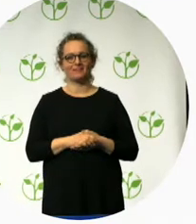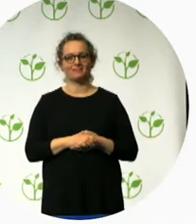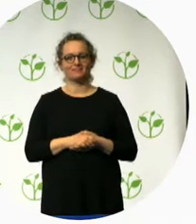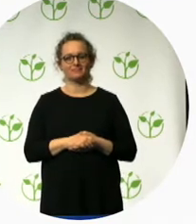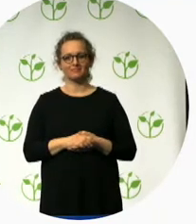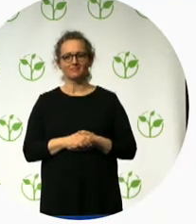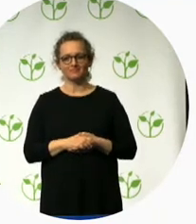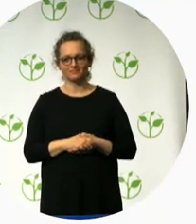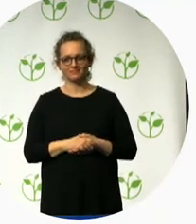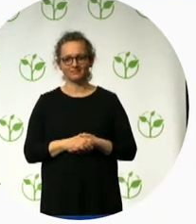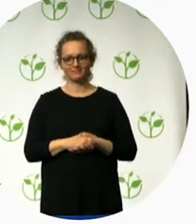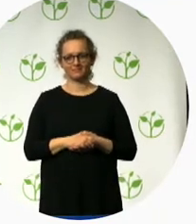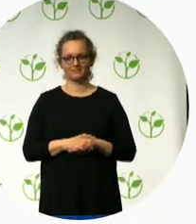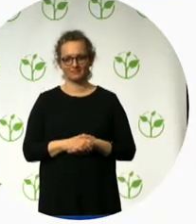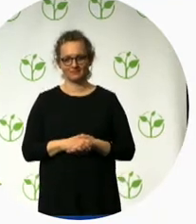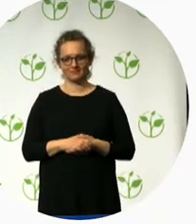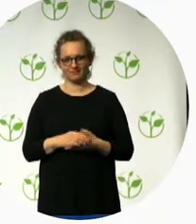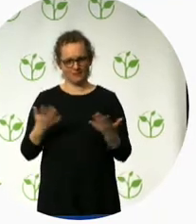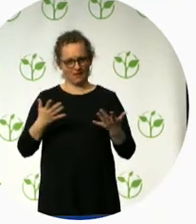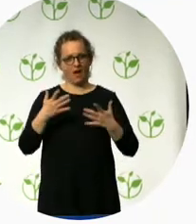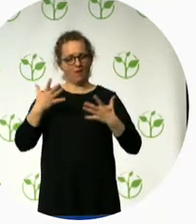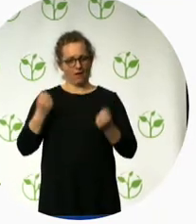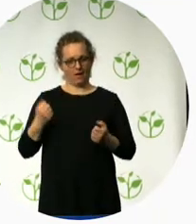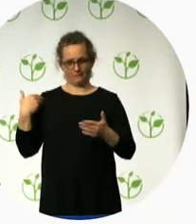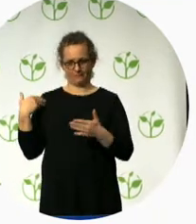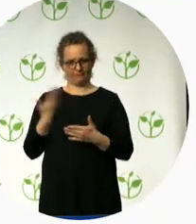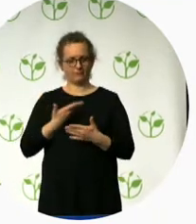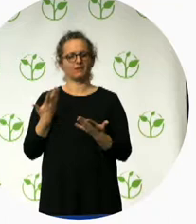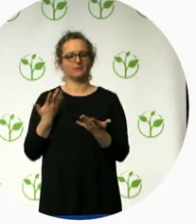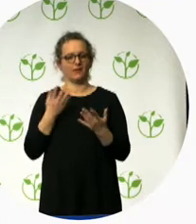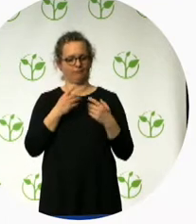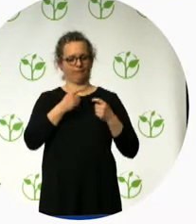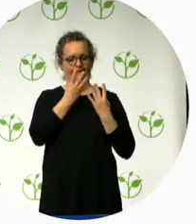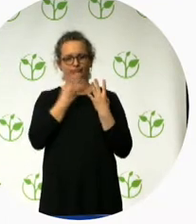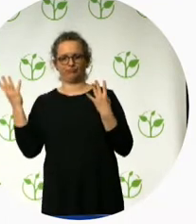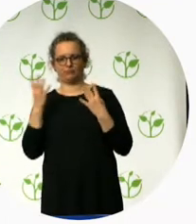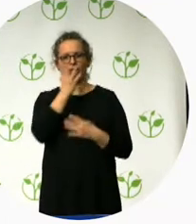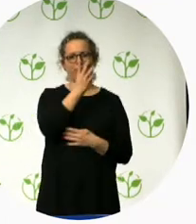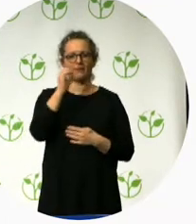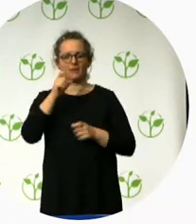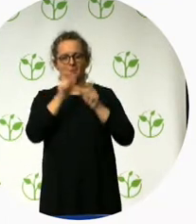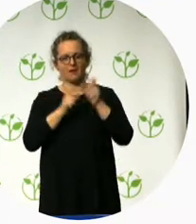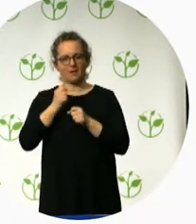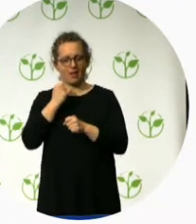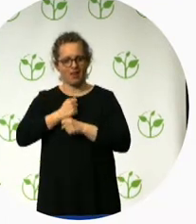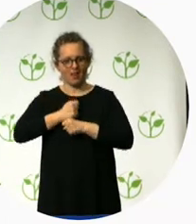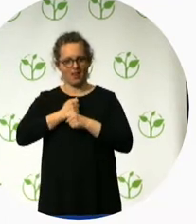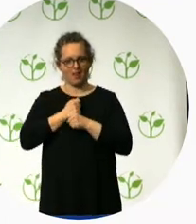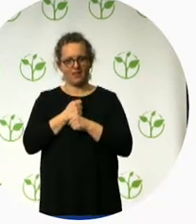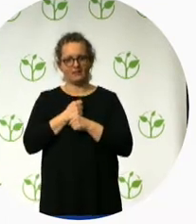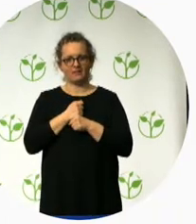And in four priority areas, inclusive health, inclusive